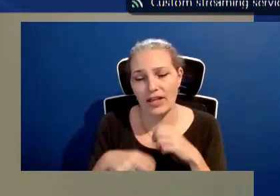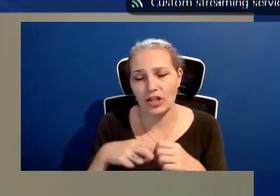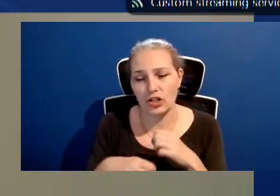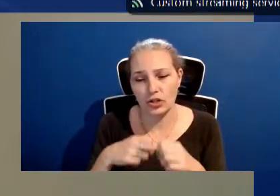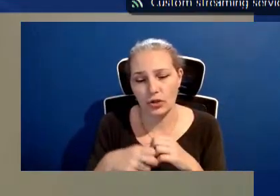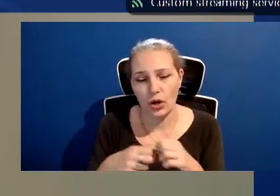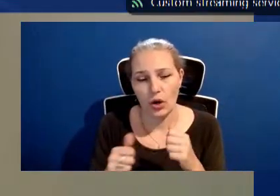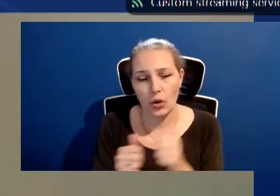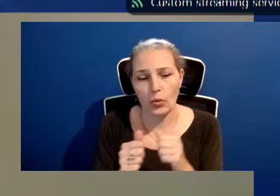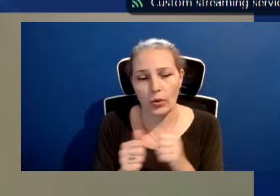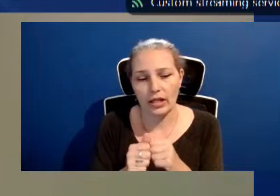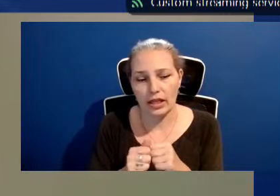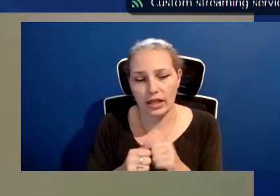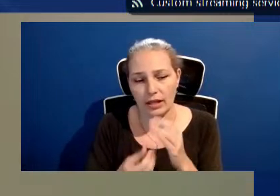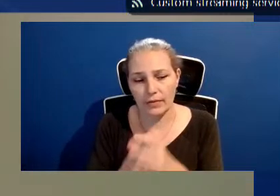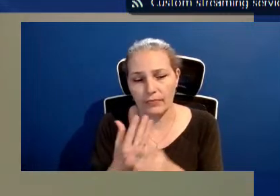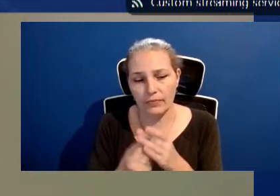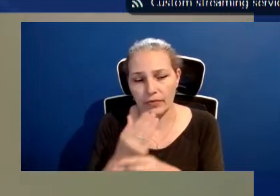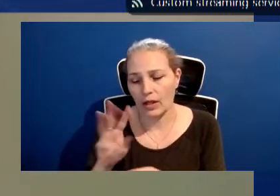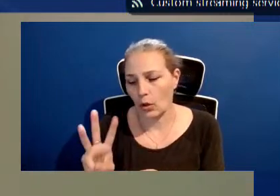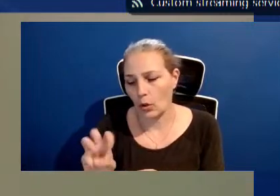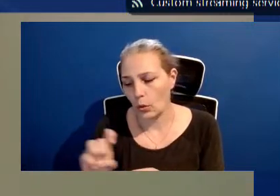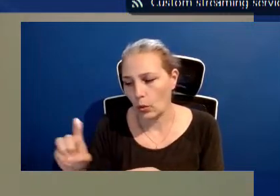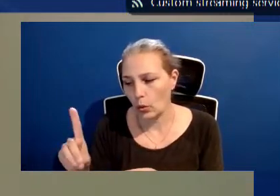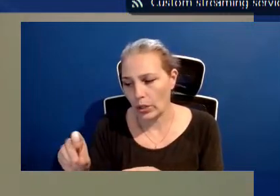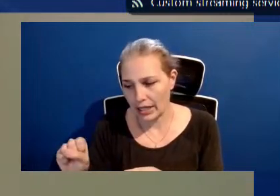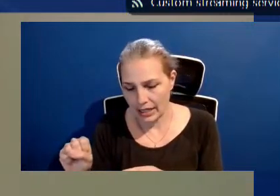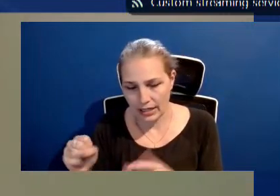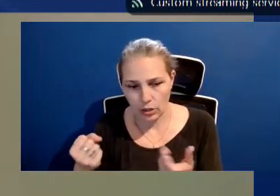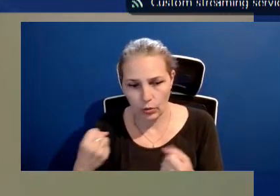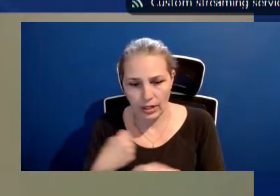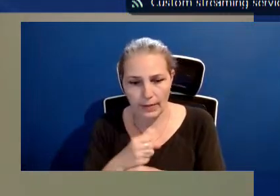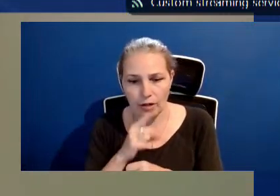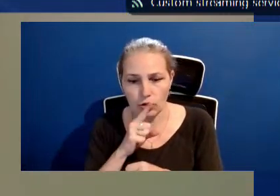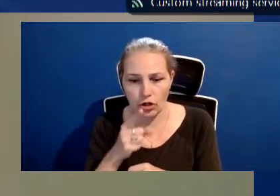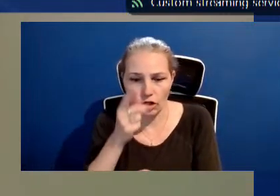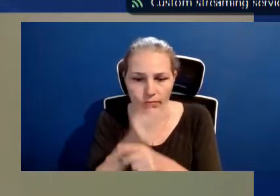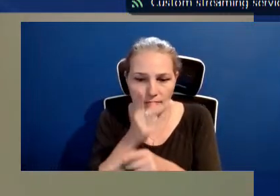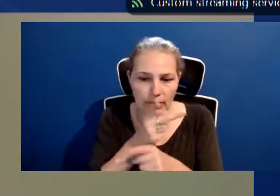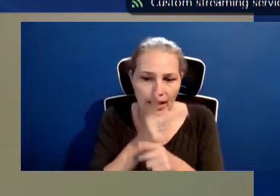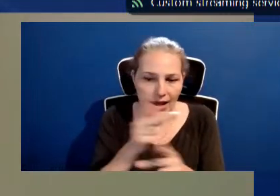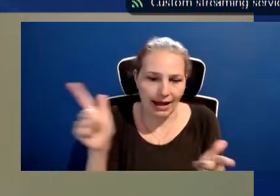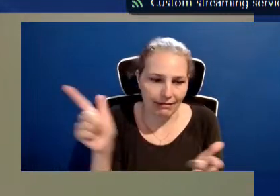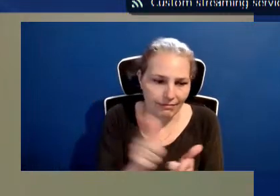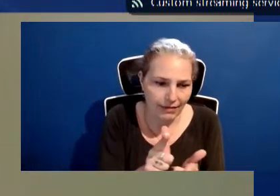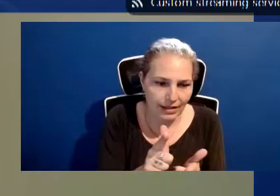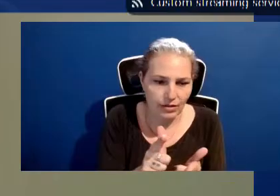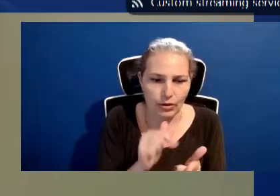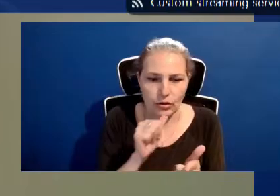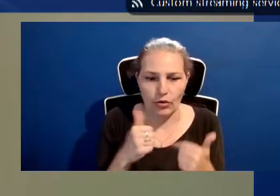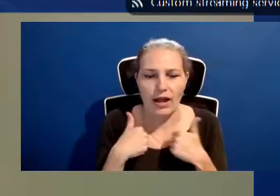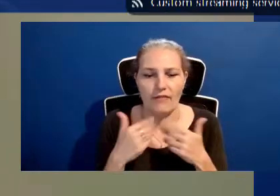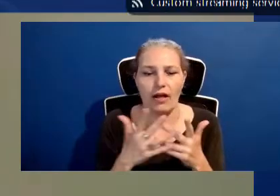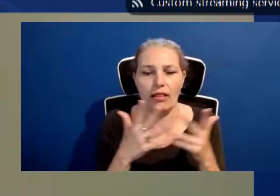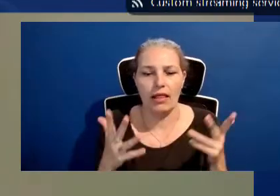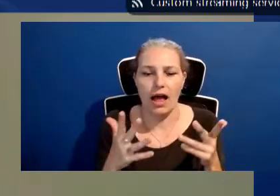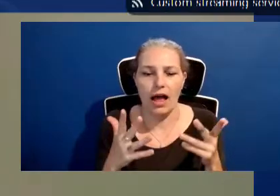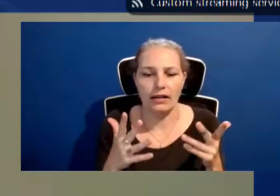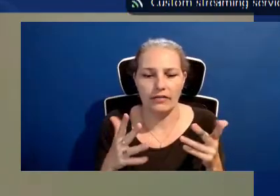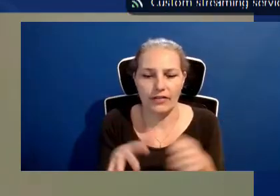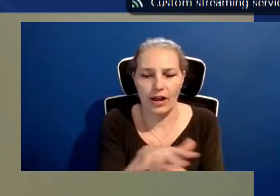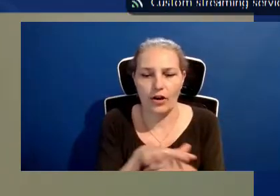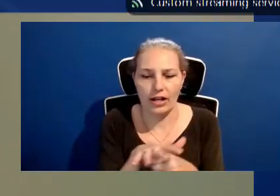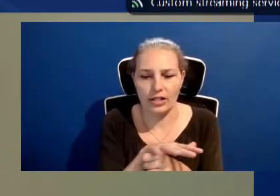weeds are maintained and abated so that we don't have a lot of parcels without any